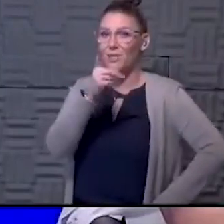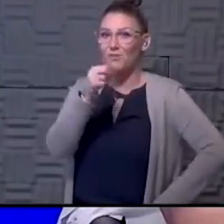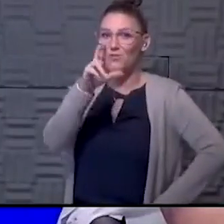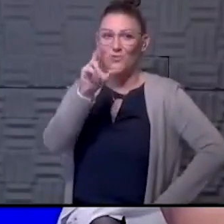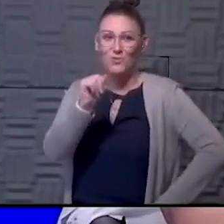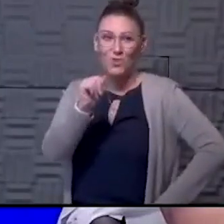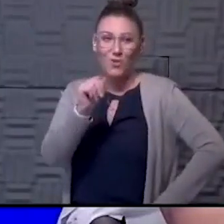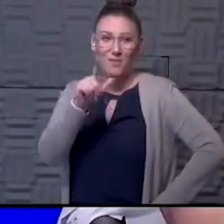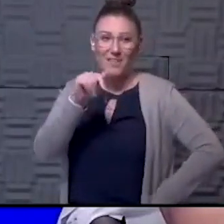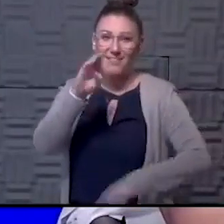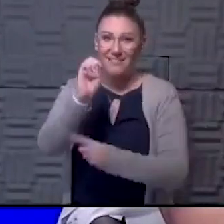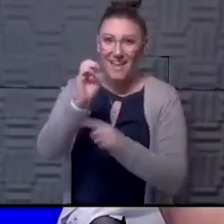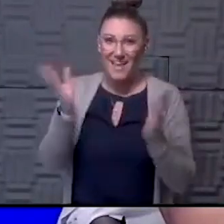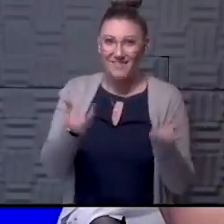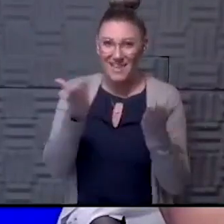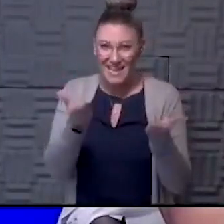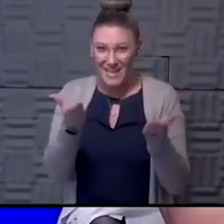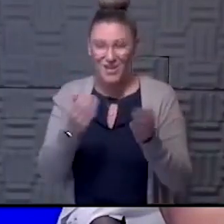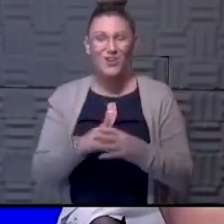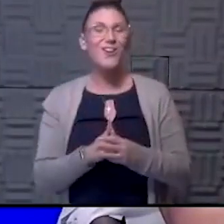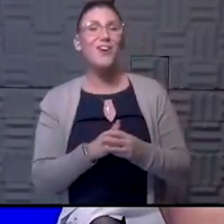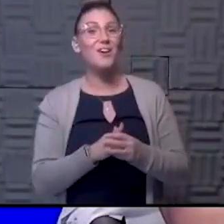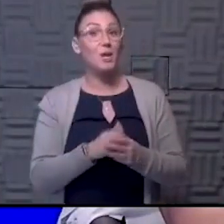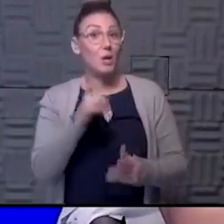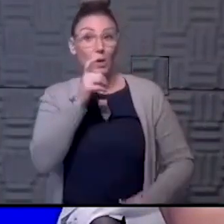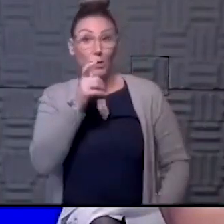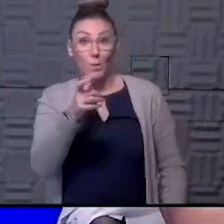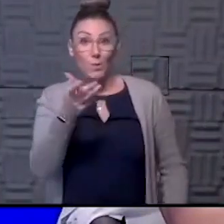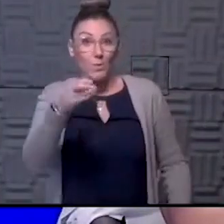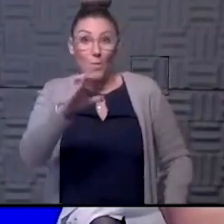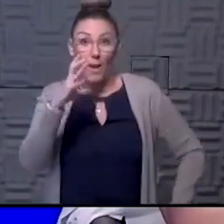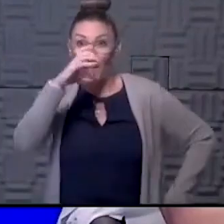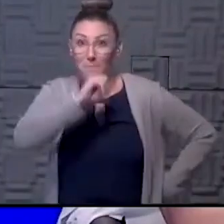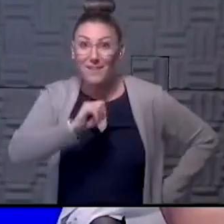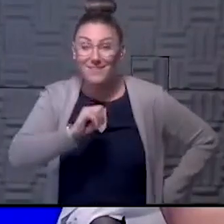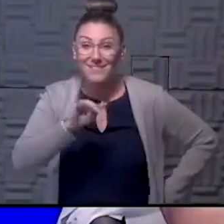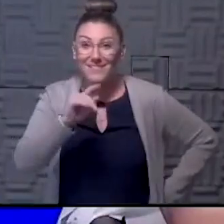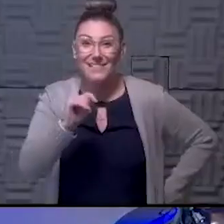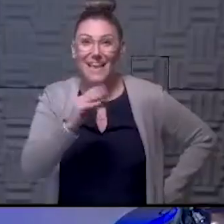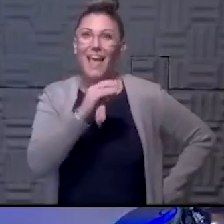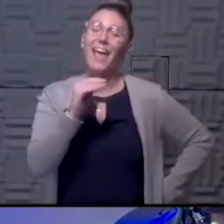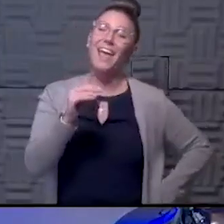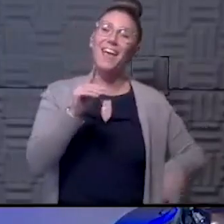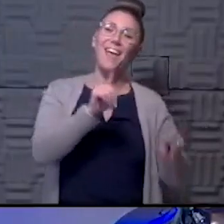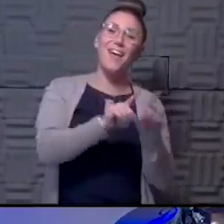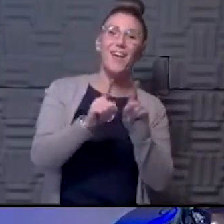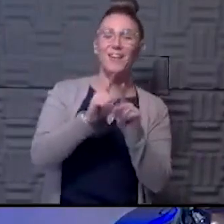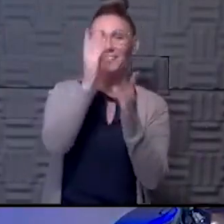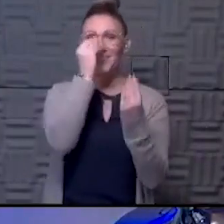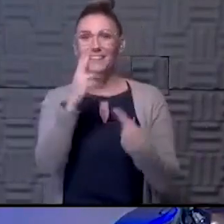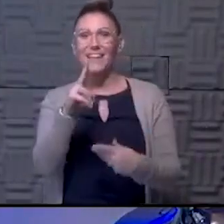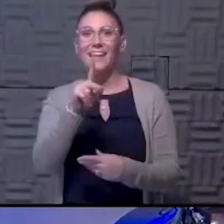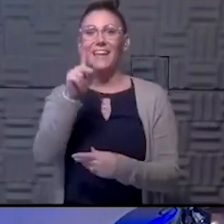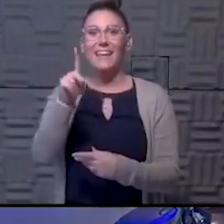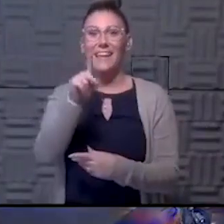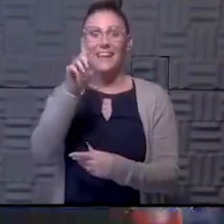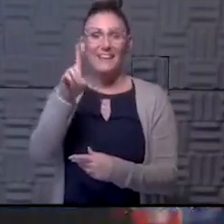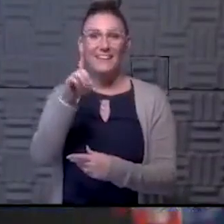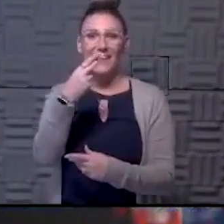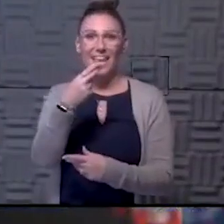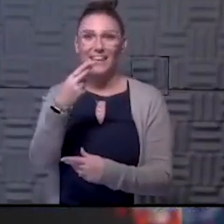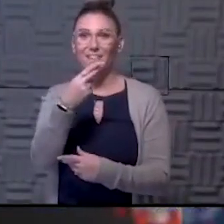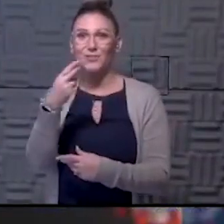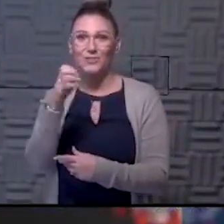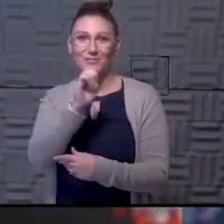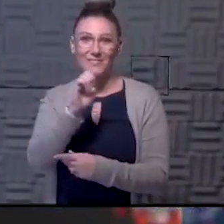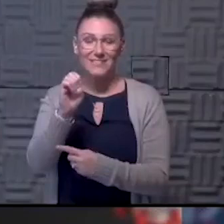vaccine live here on the air. You don't want to miss that. And just so you also know, KDHE Secretary Dr. Lee Norman